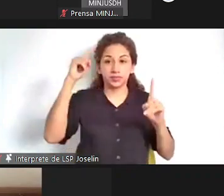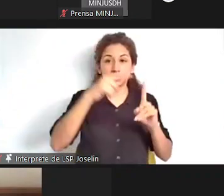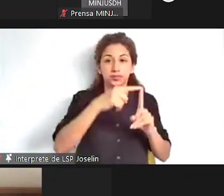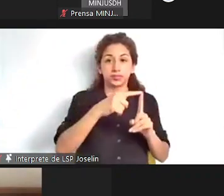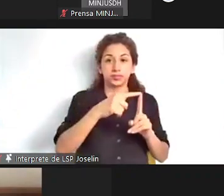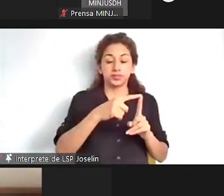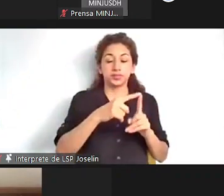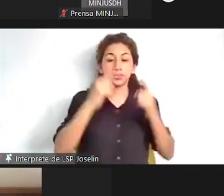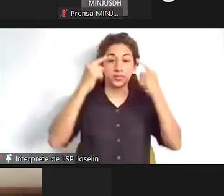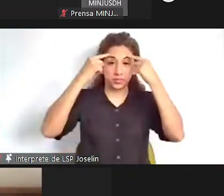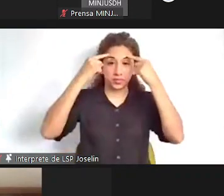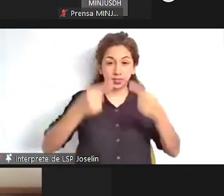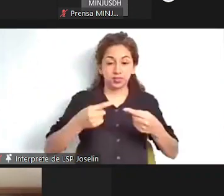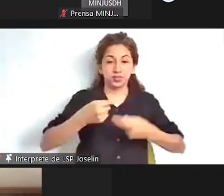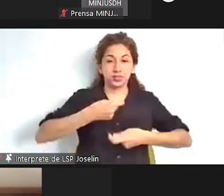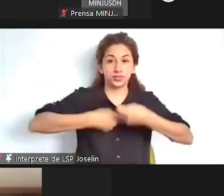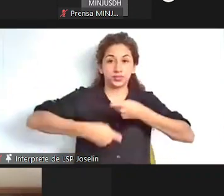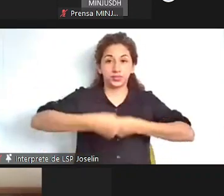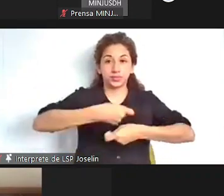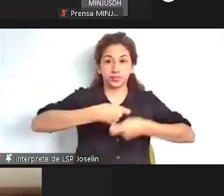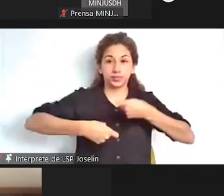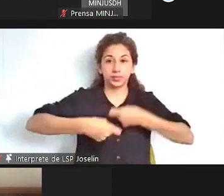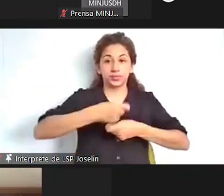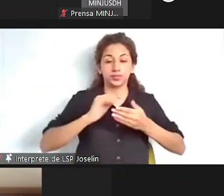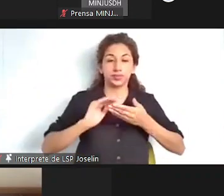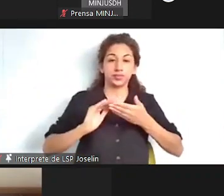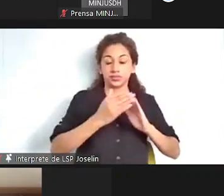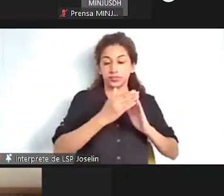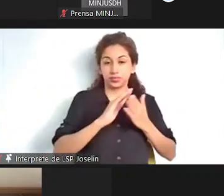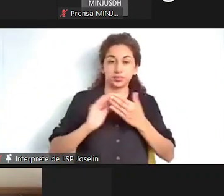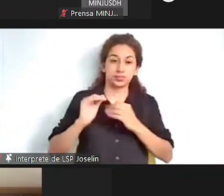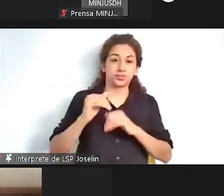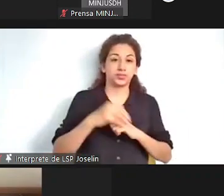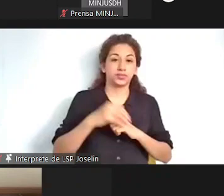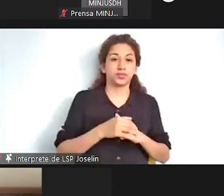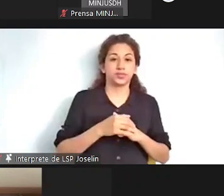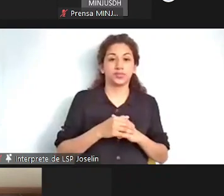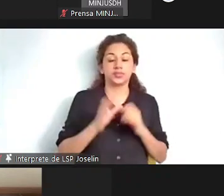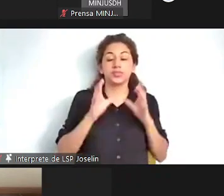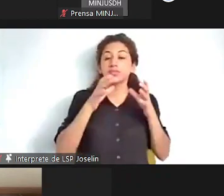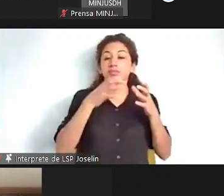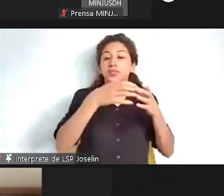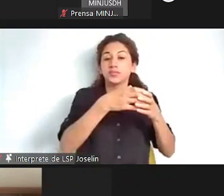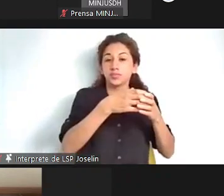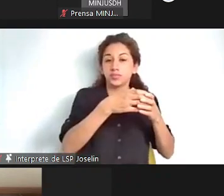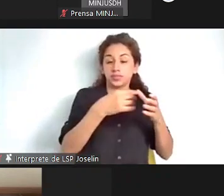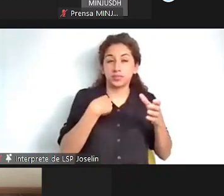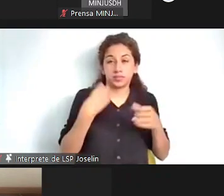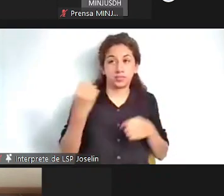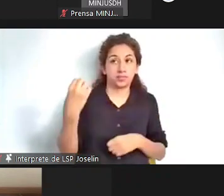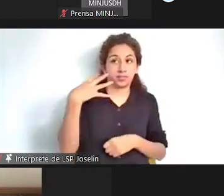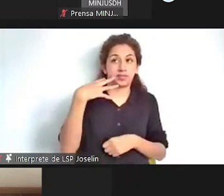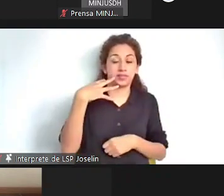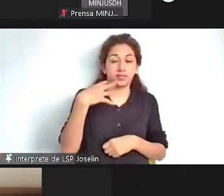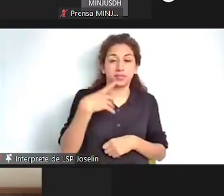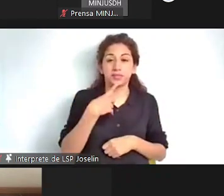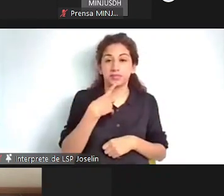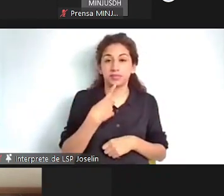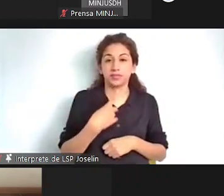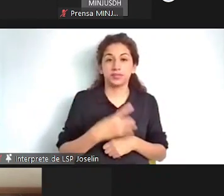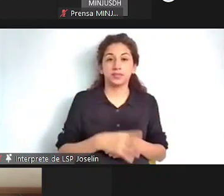and um i am informed that the december 2020 revision of your law on the